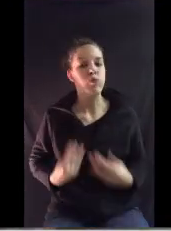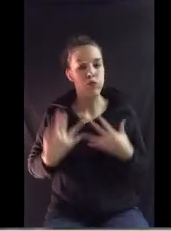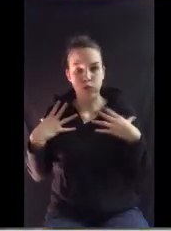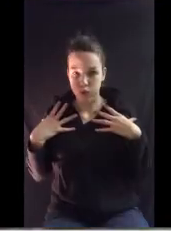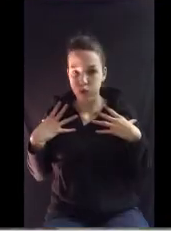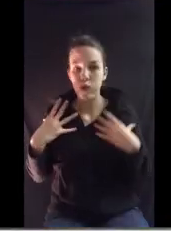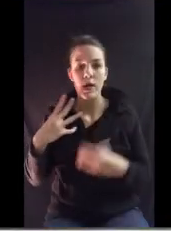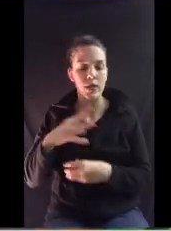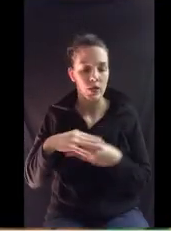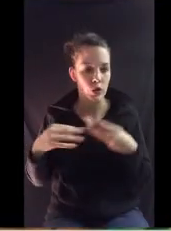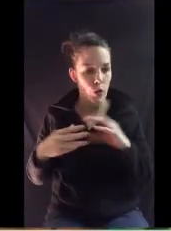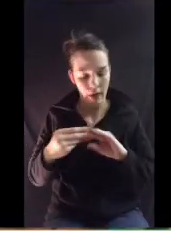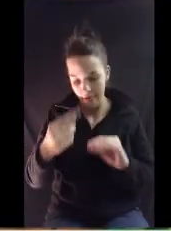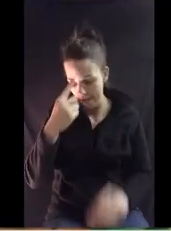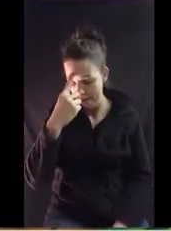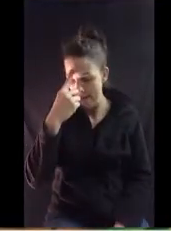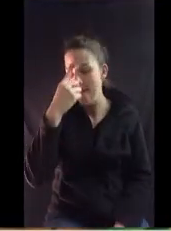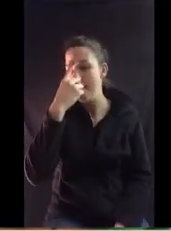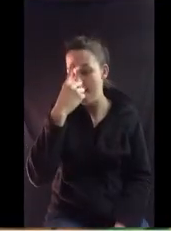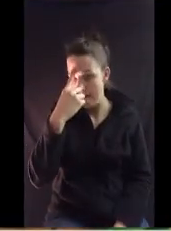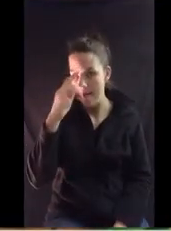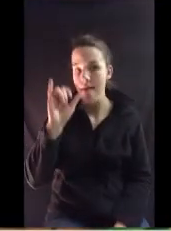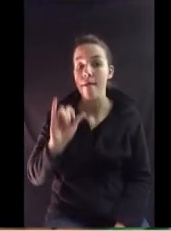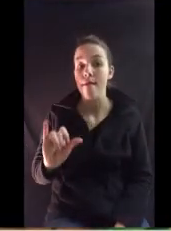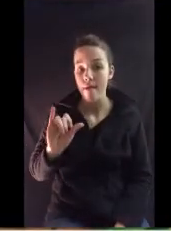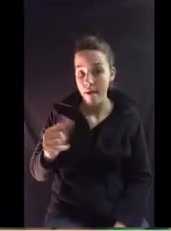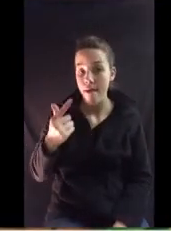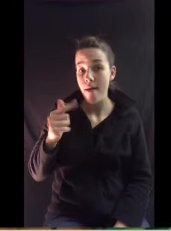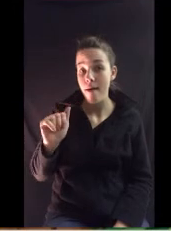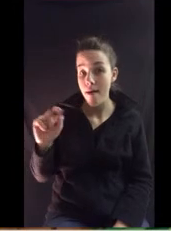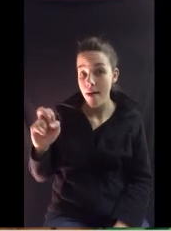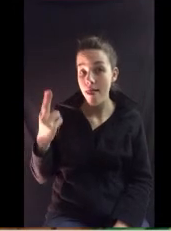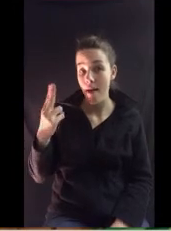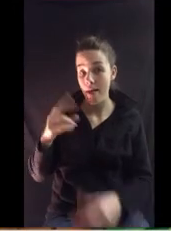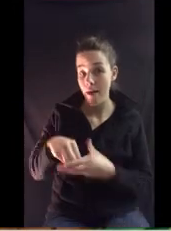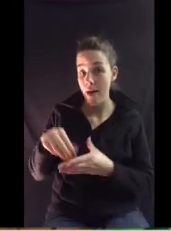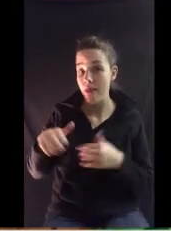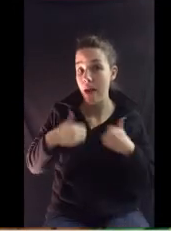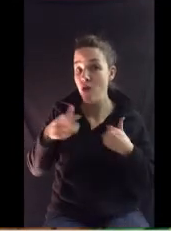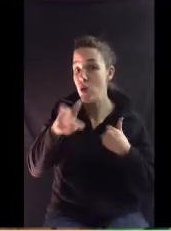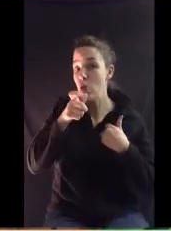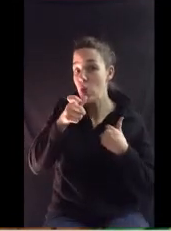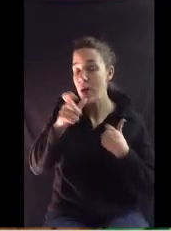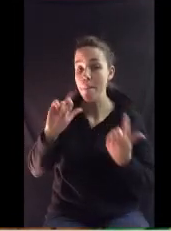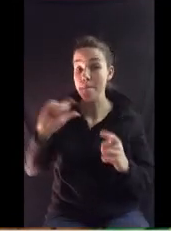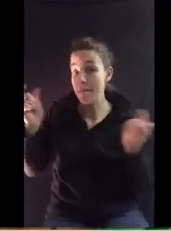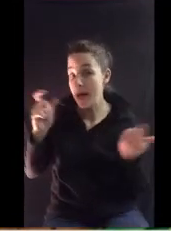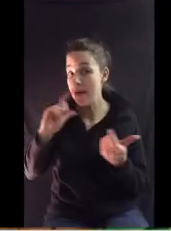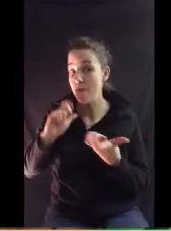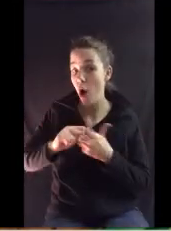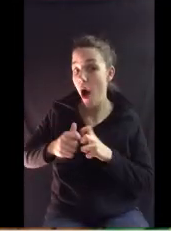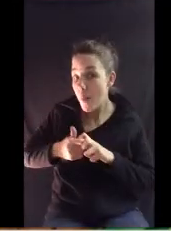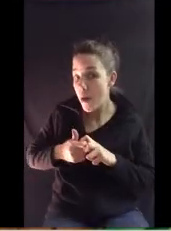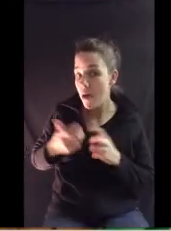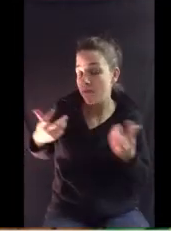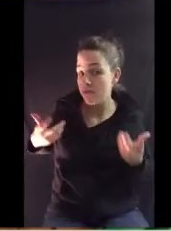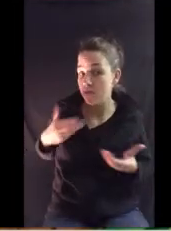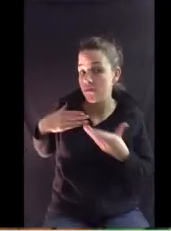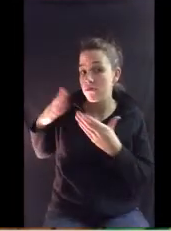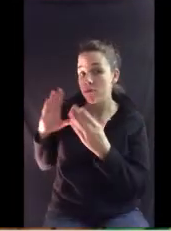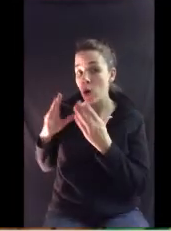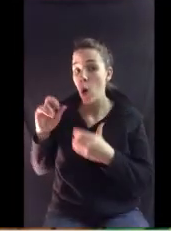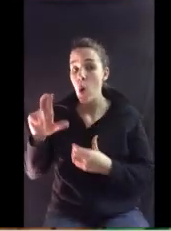draw inspiration from it. They think to themselves, you know, what are the Goliaths in our life, right? It might be a big